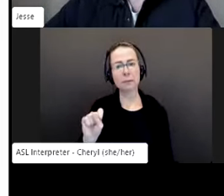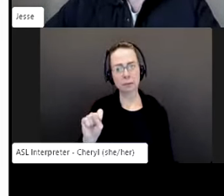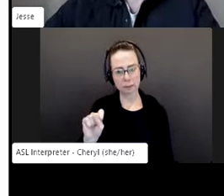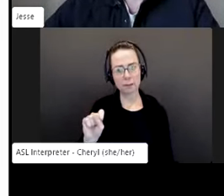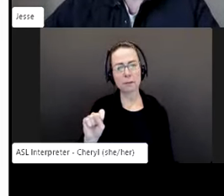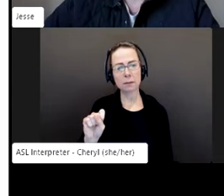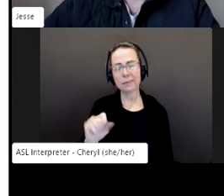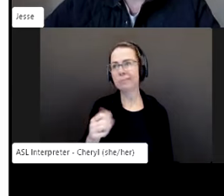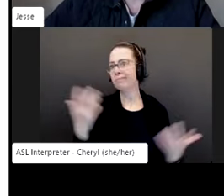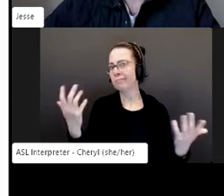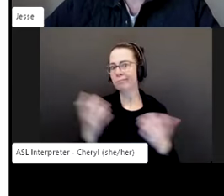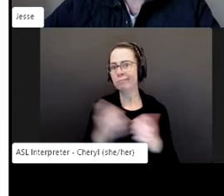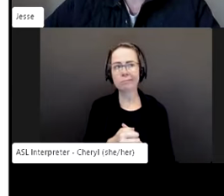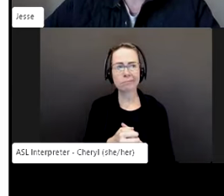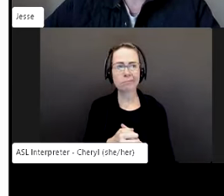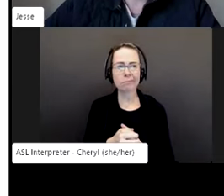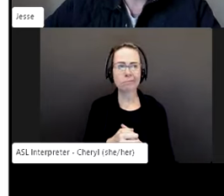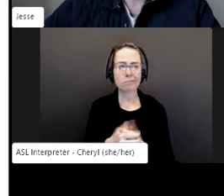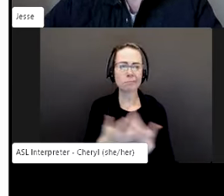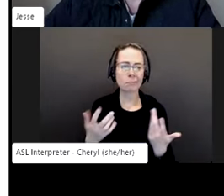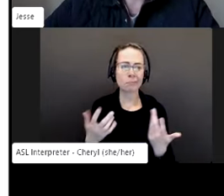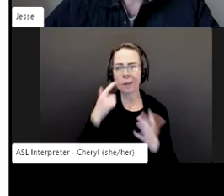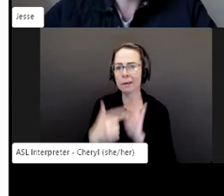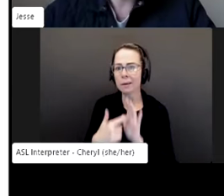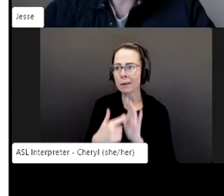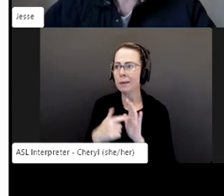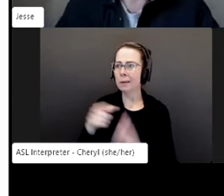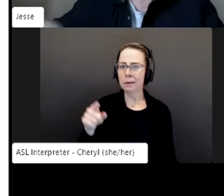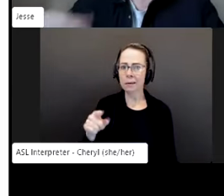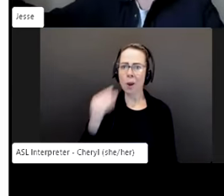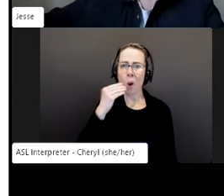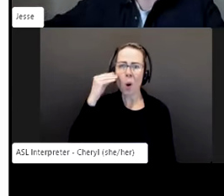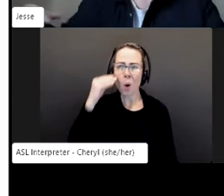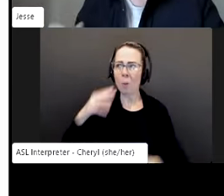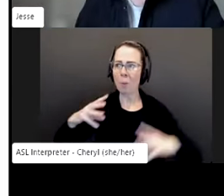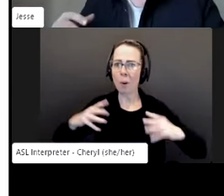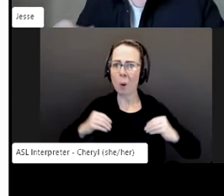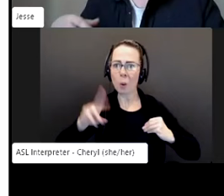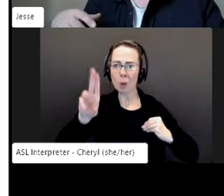you've got to pay the utilities on a timeshare in Arizona. I don't know, something like that that's out of country.